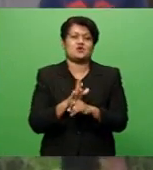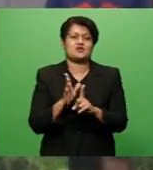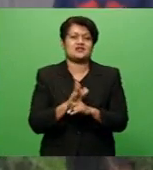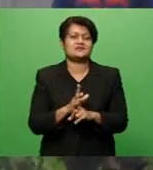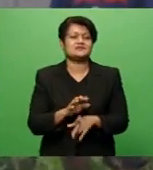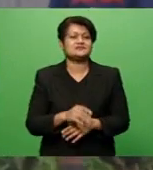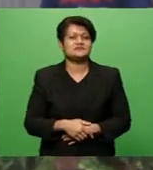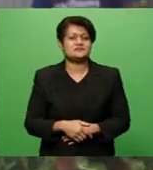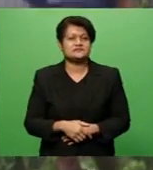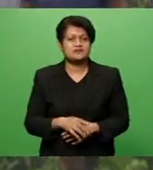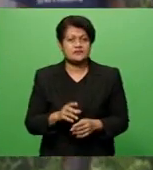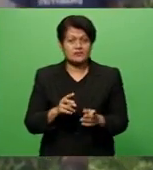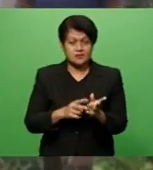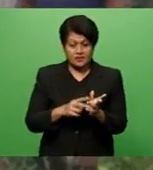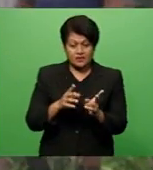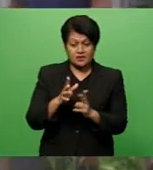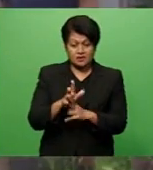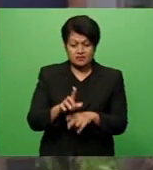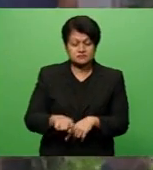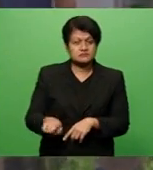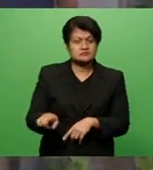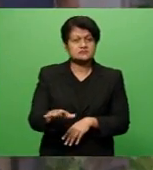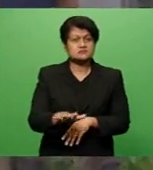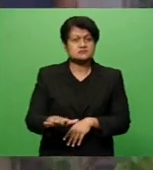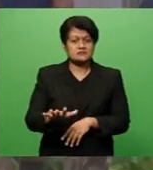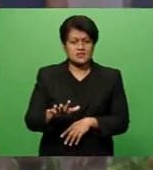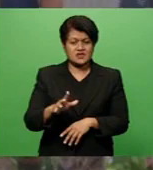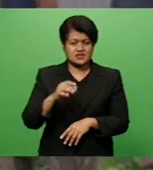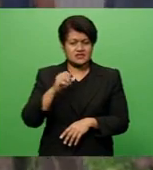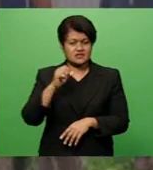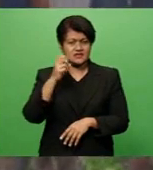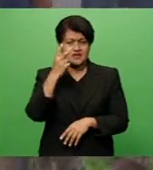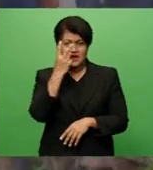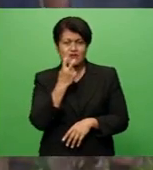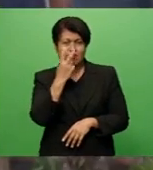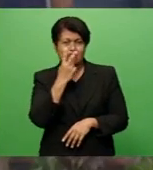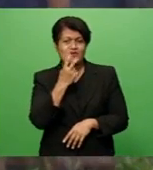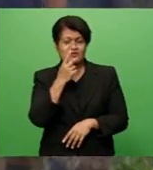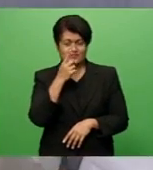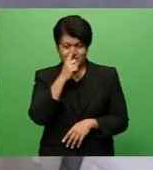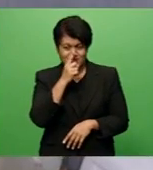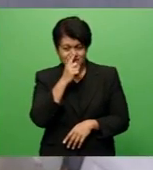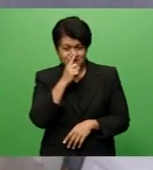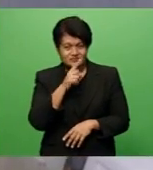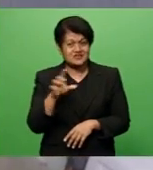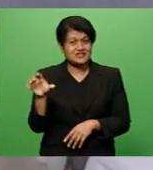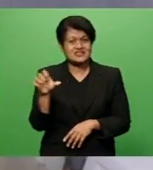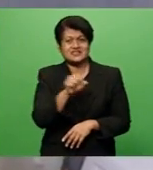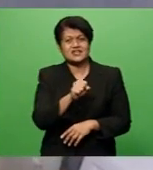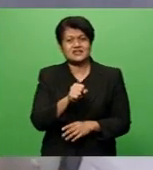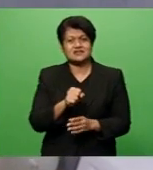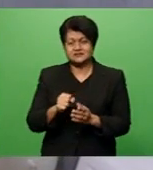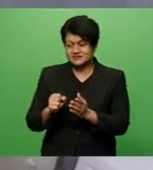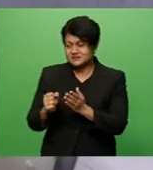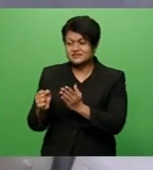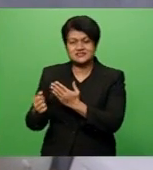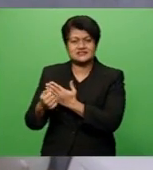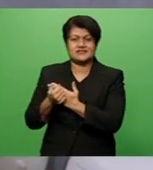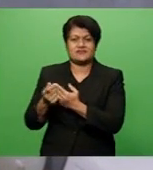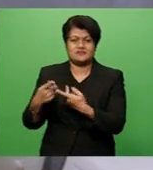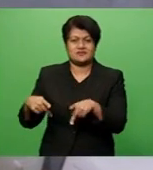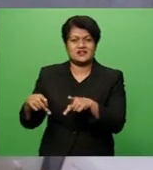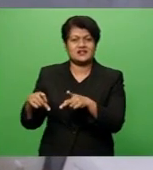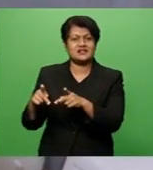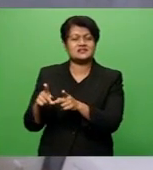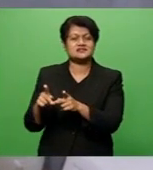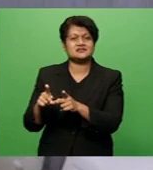Wangakeve adds villagers, particularly the elderly, will be taking shelter at the community hall for some time, considering the current